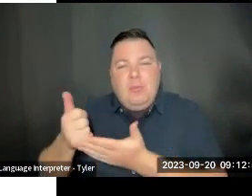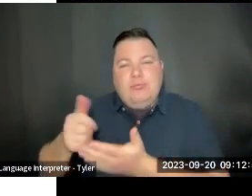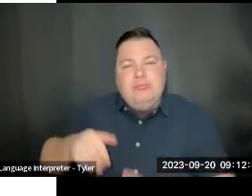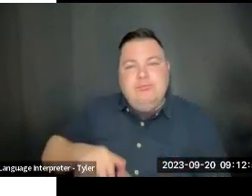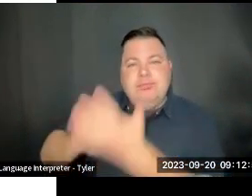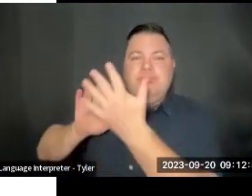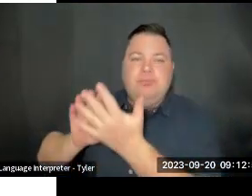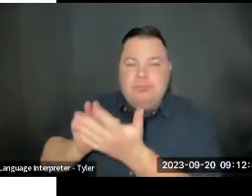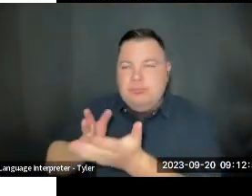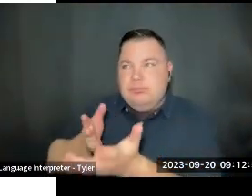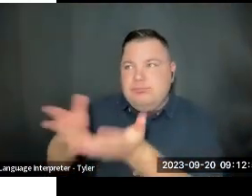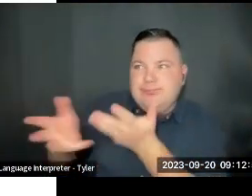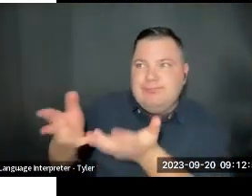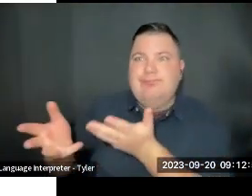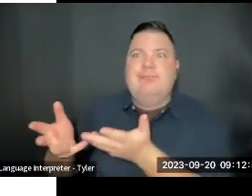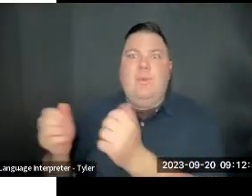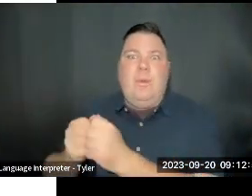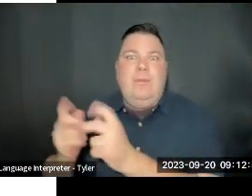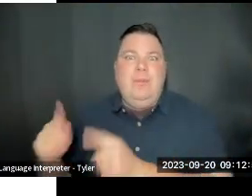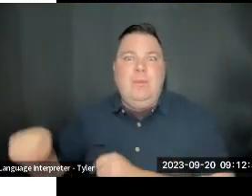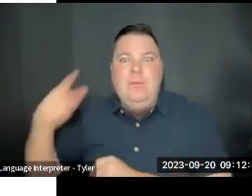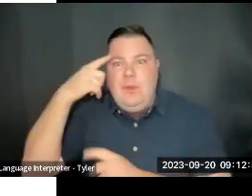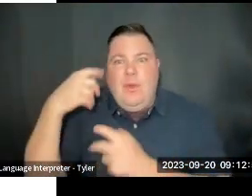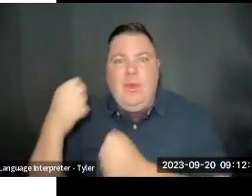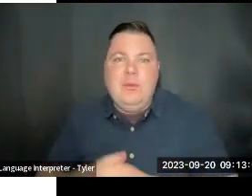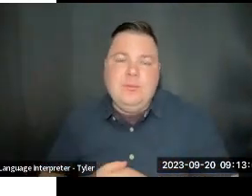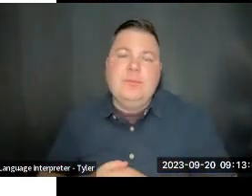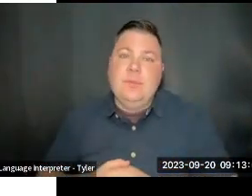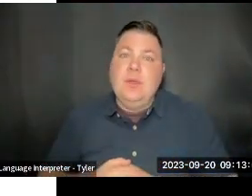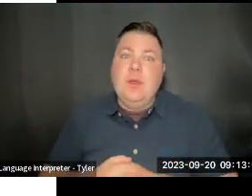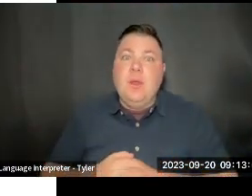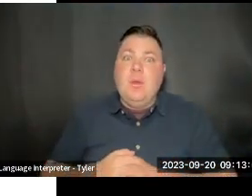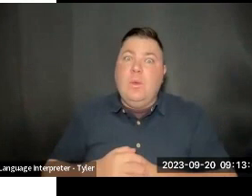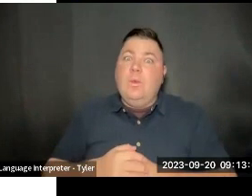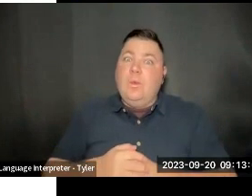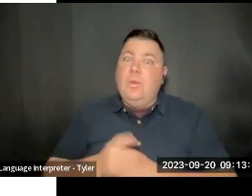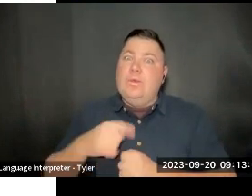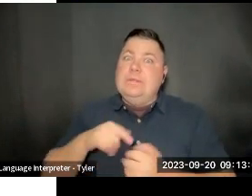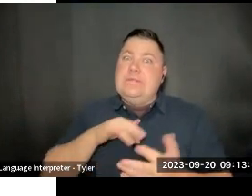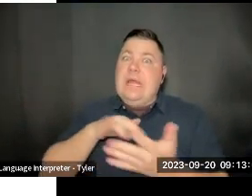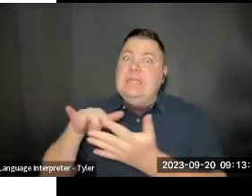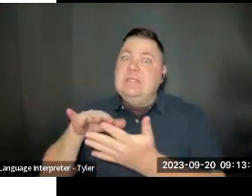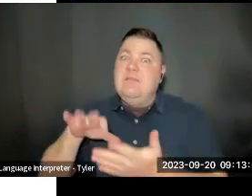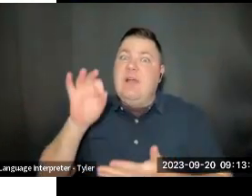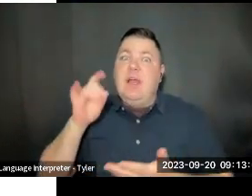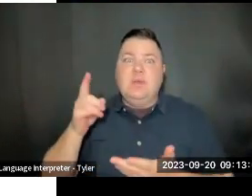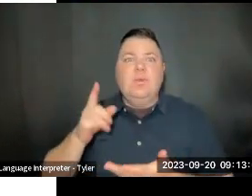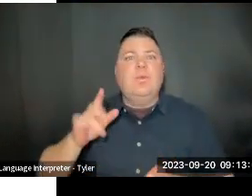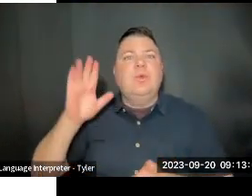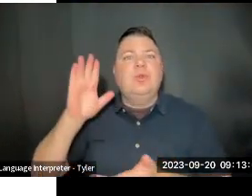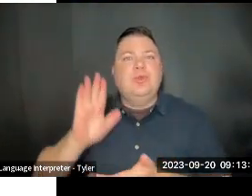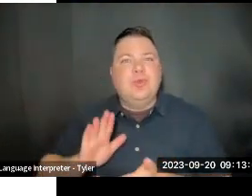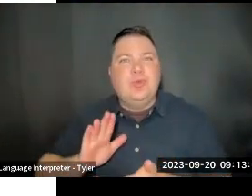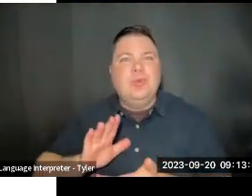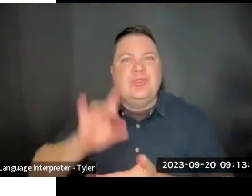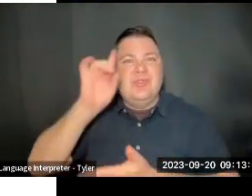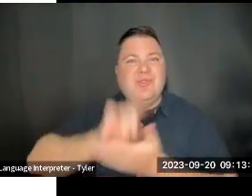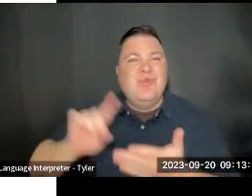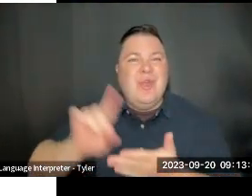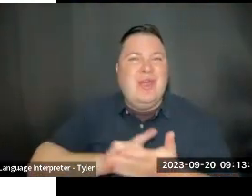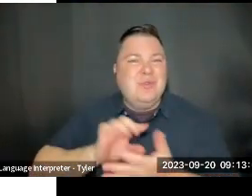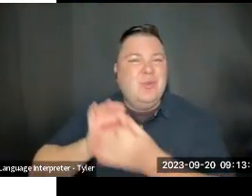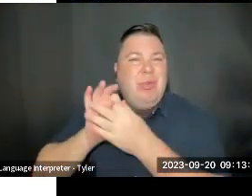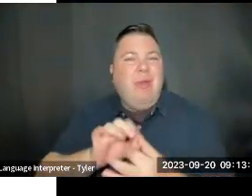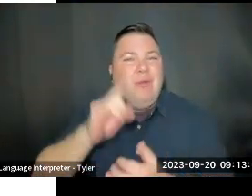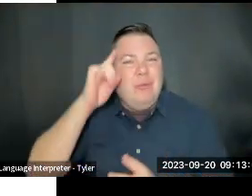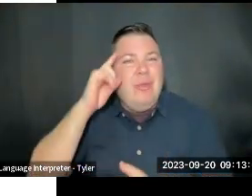show that mental health first aid training actually helps to reduce stigma surrounding mental health challenges and